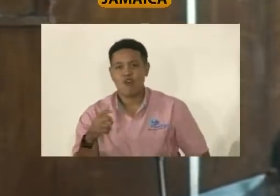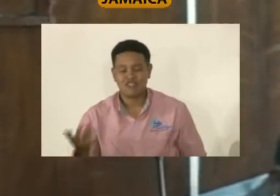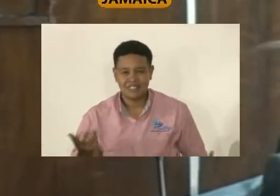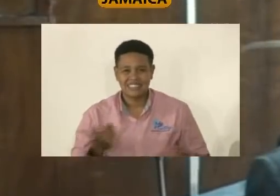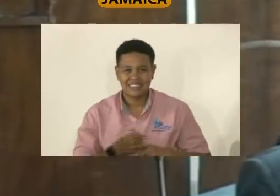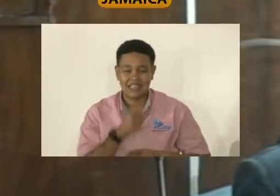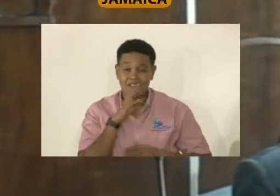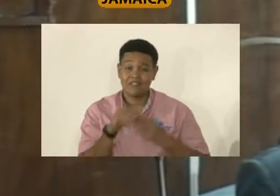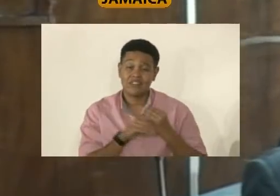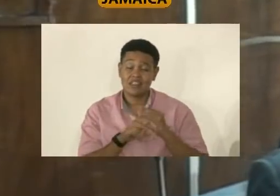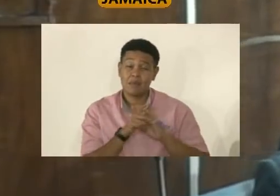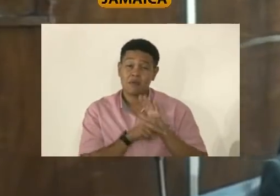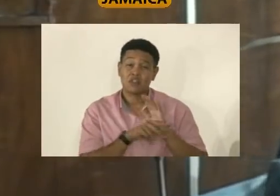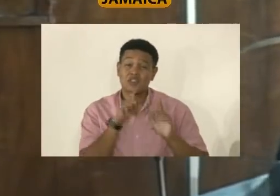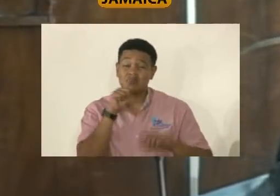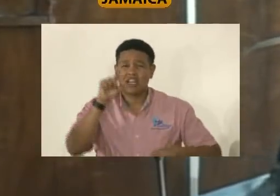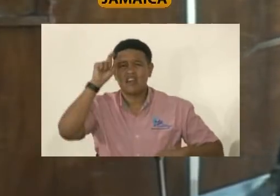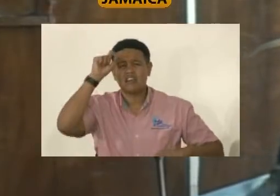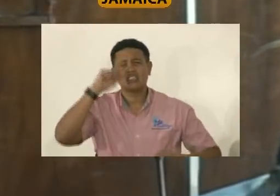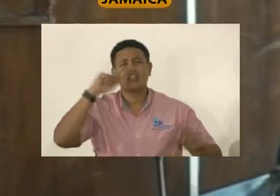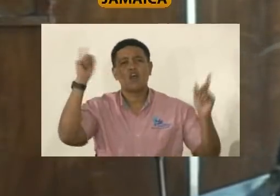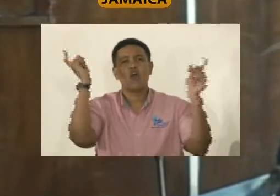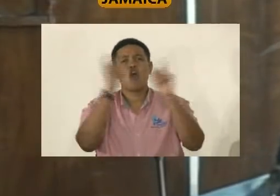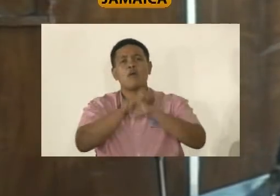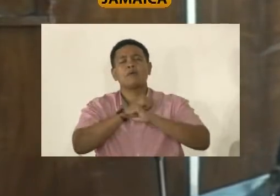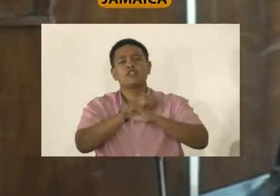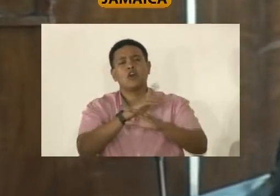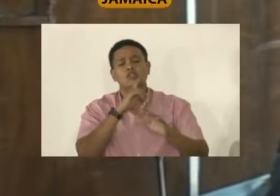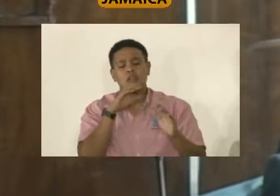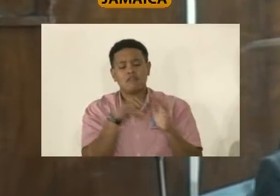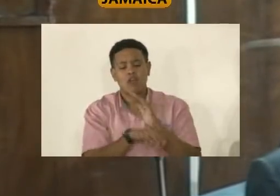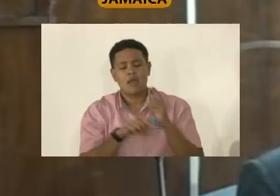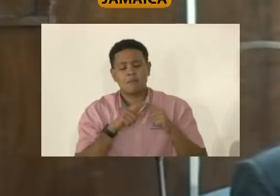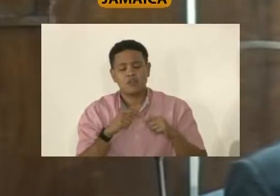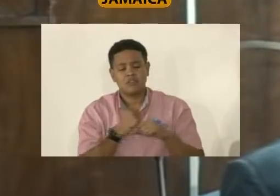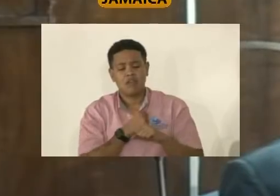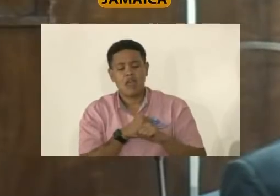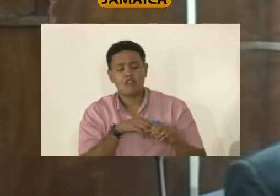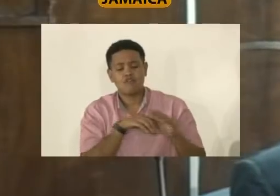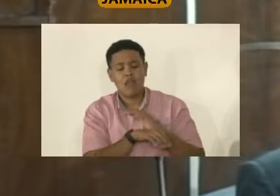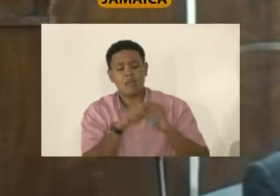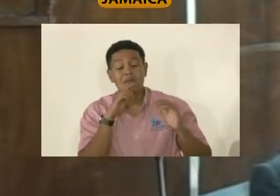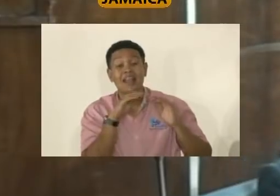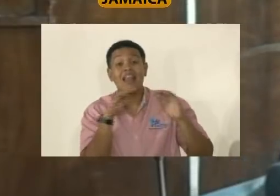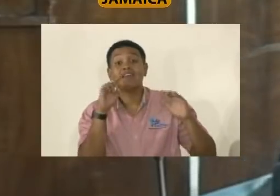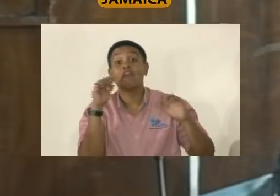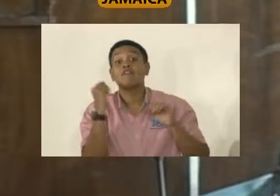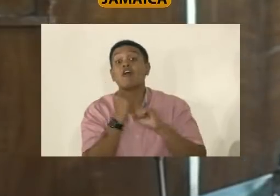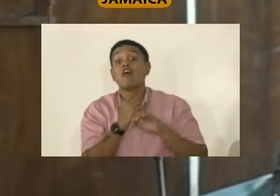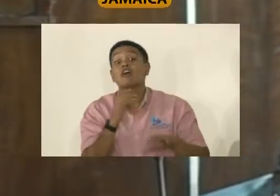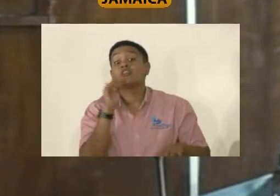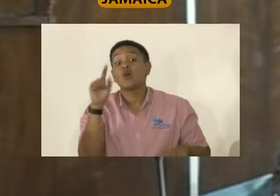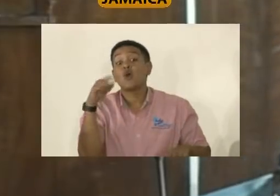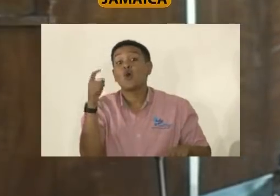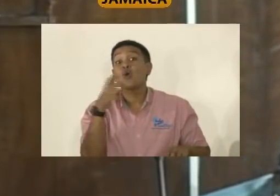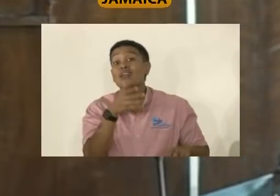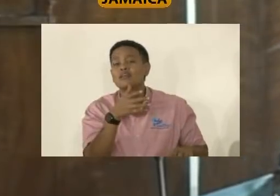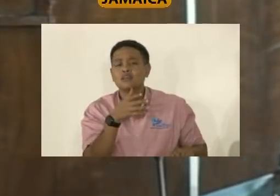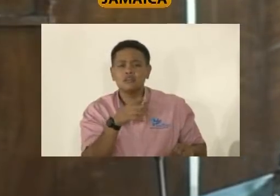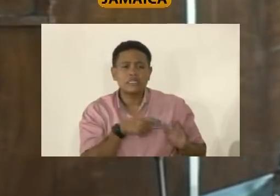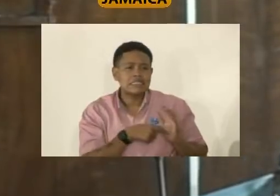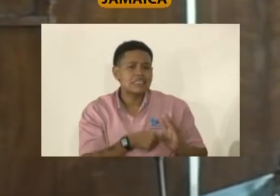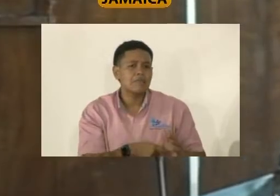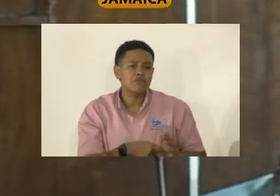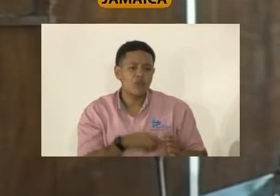A policy that understands the complex root causes of crime and combats crime at the level of cause, not just at the symptoms,